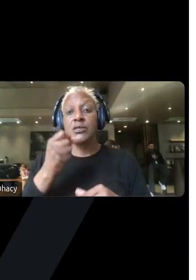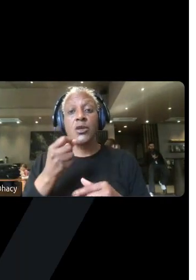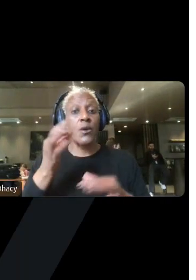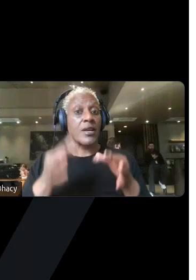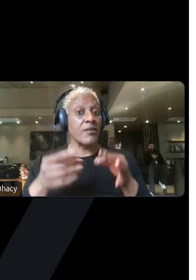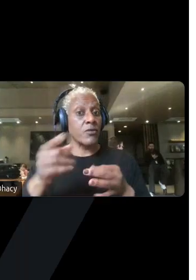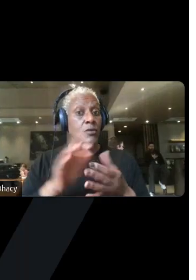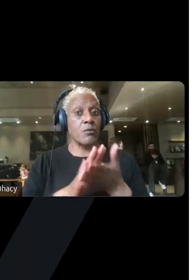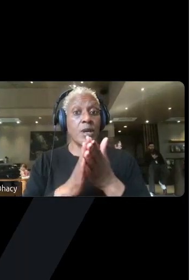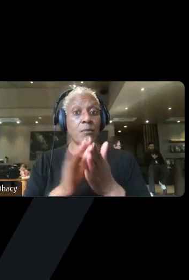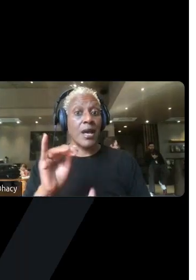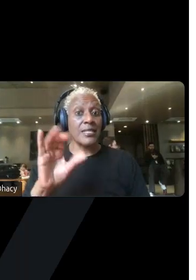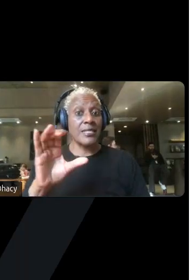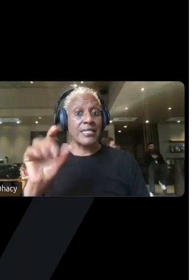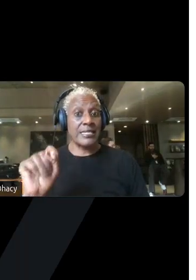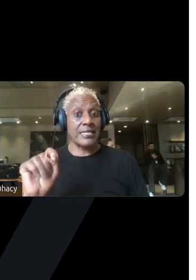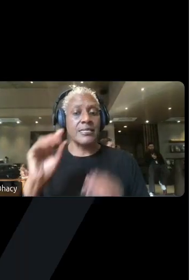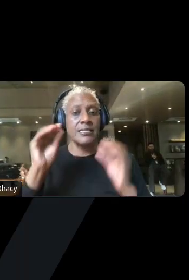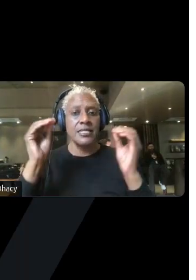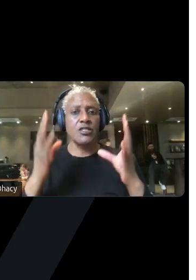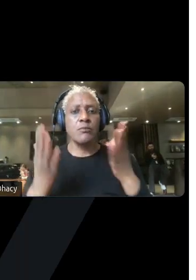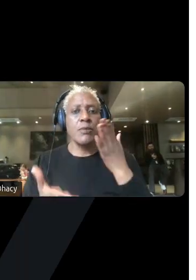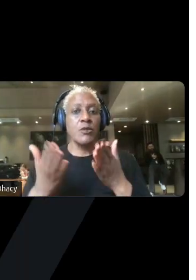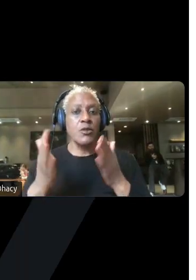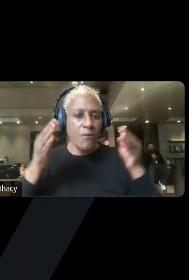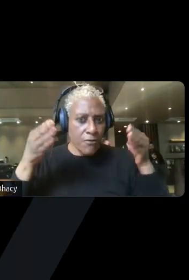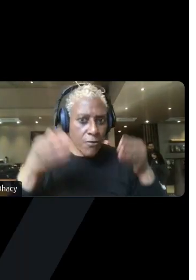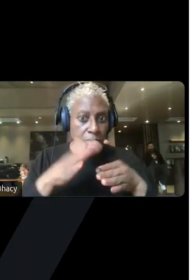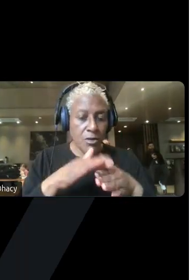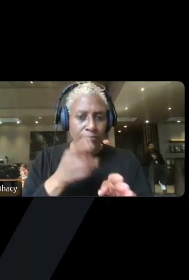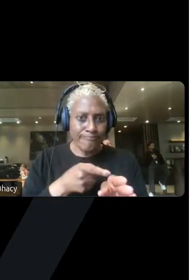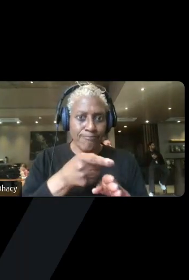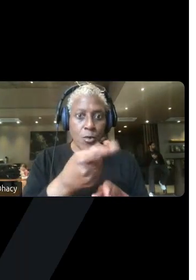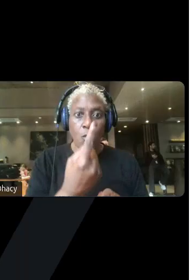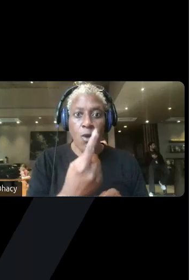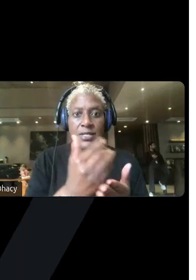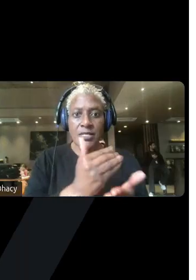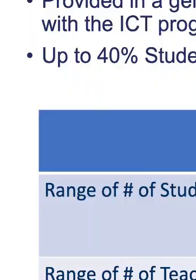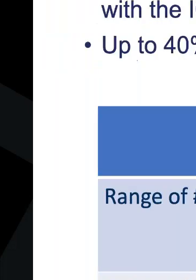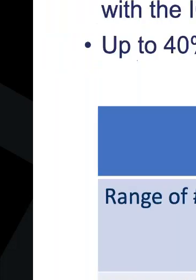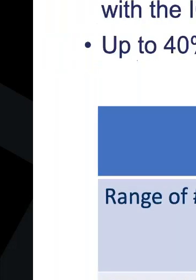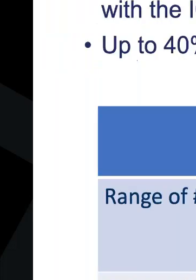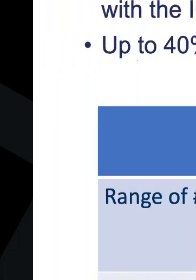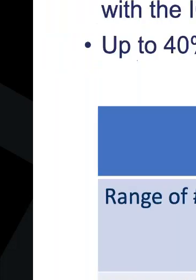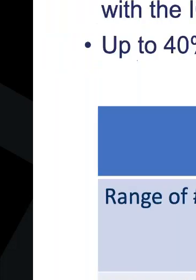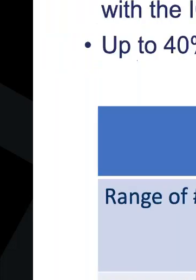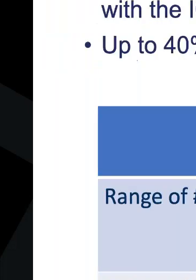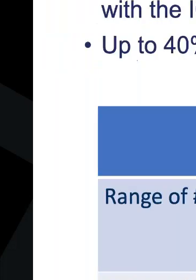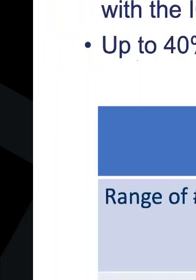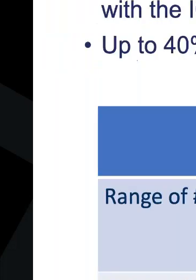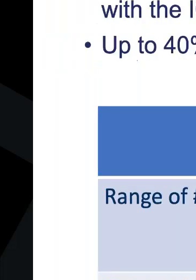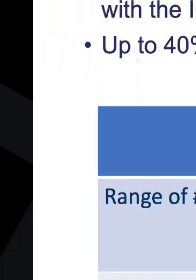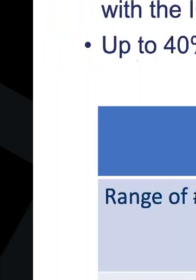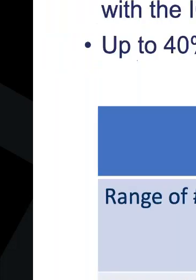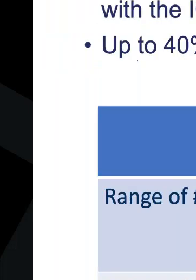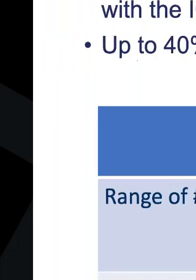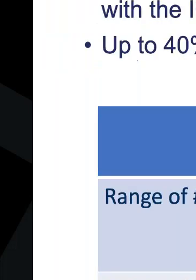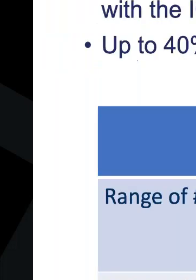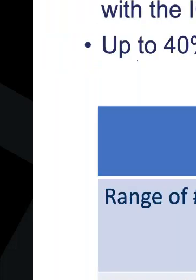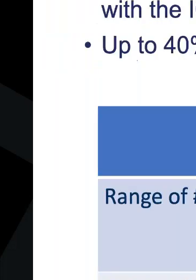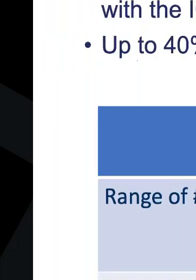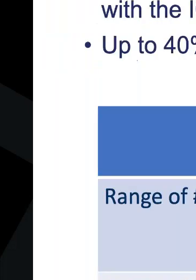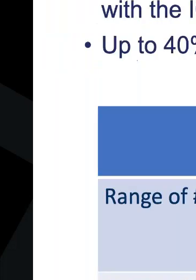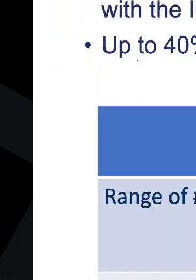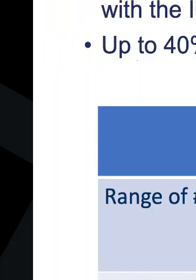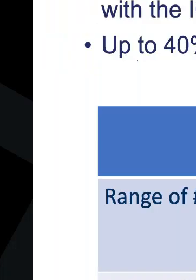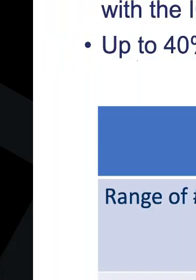focused on one or multiple specific subjects and have different students for different classes. Up to